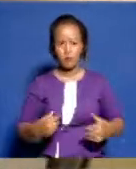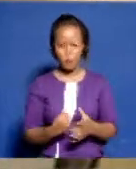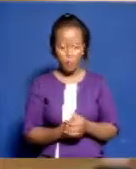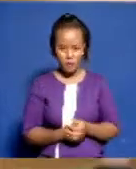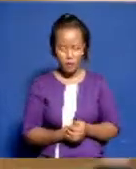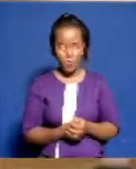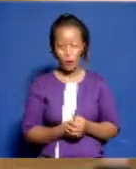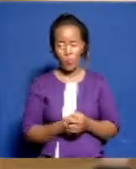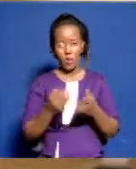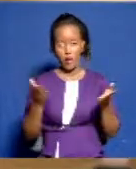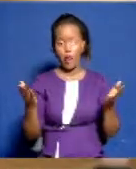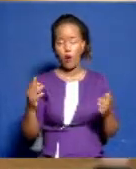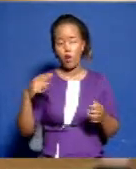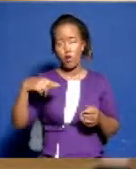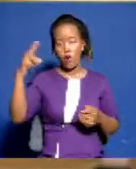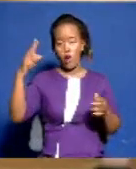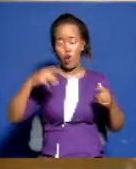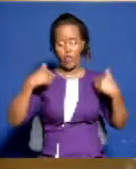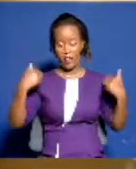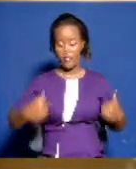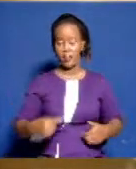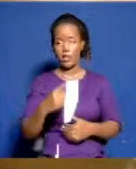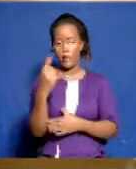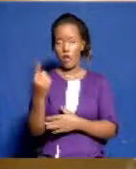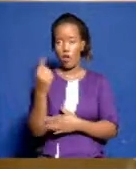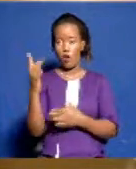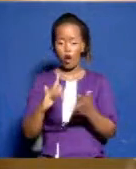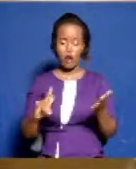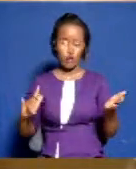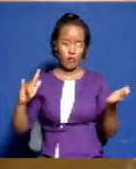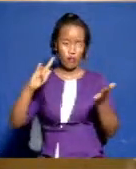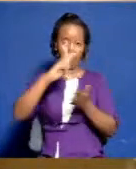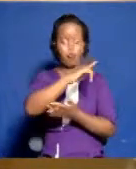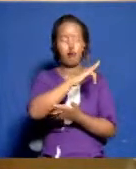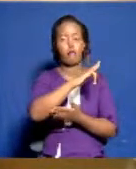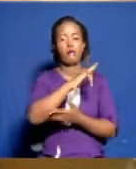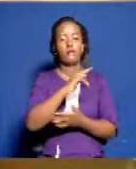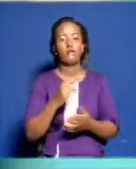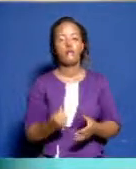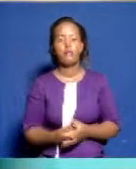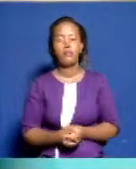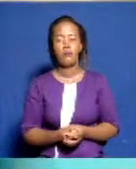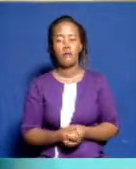Southern China Airlines operates cargo freight from Kenya to China.